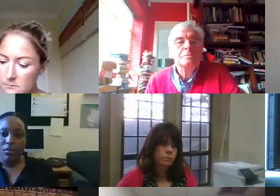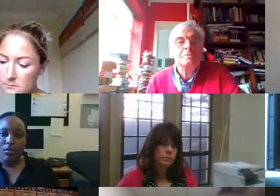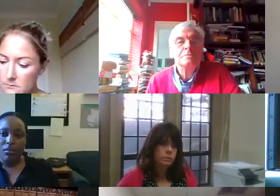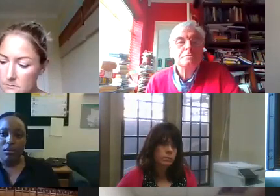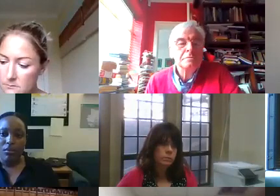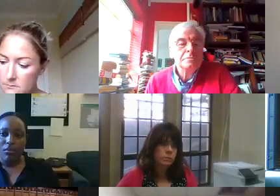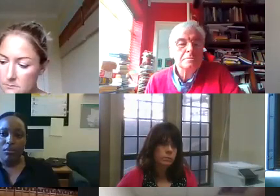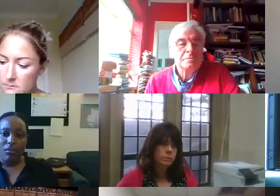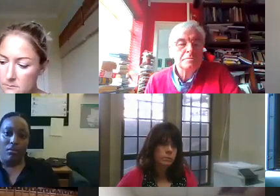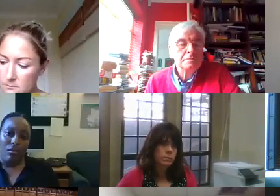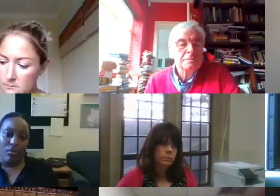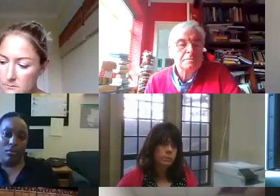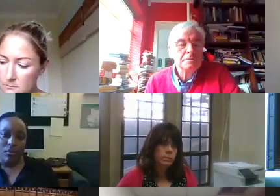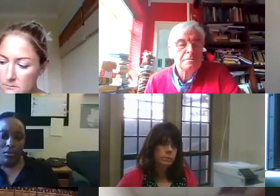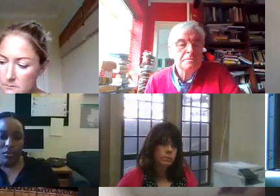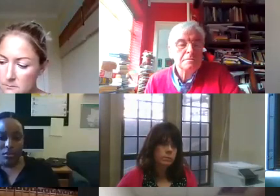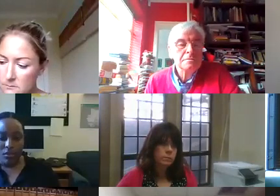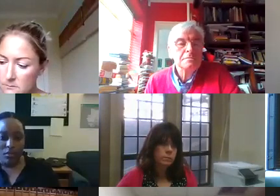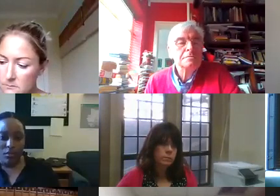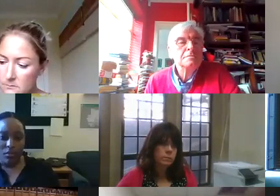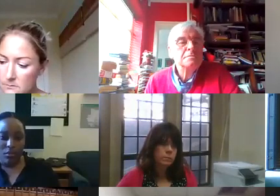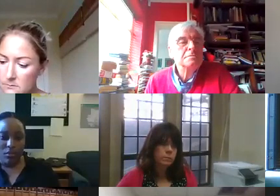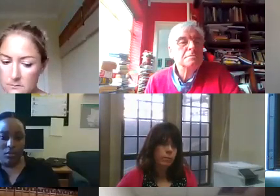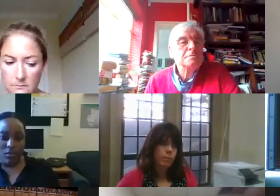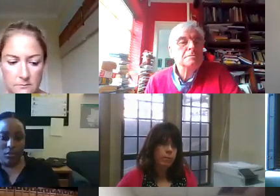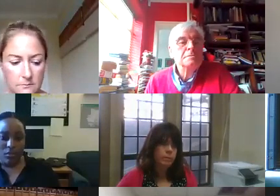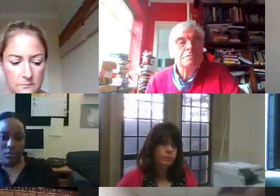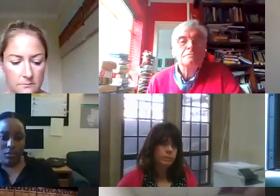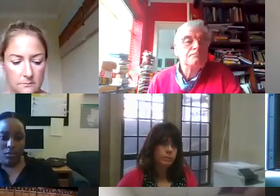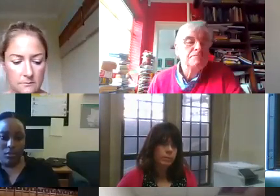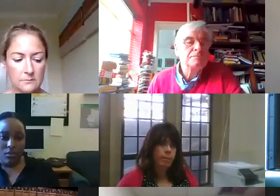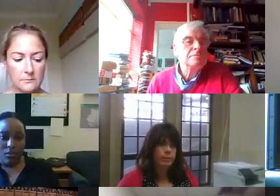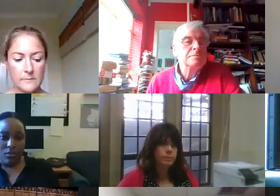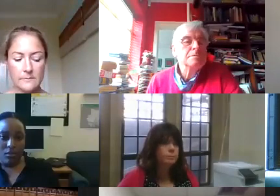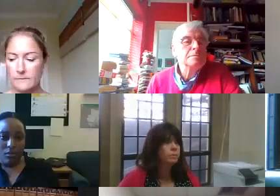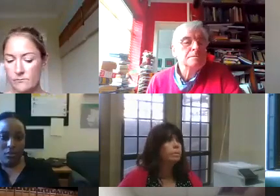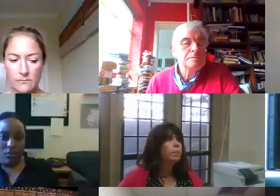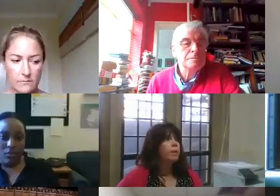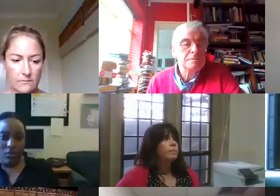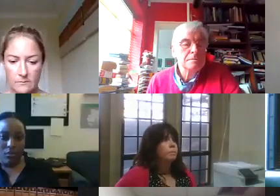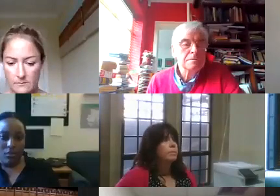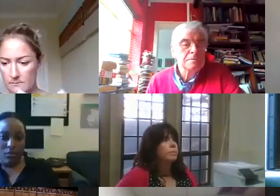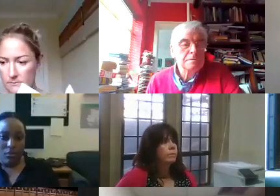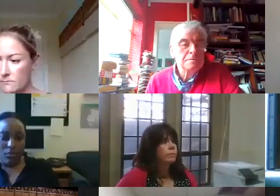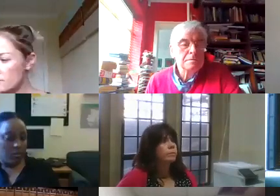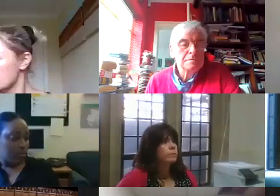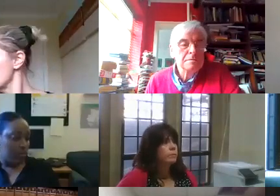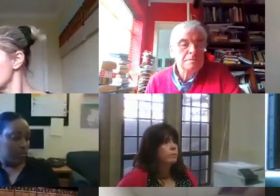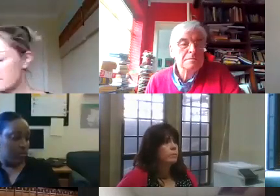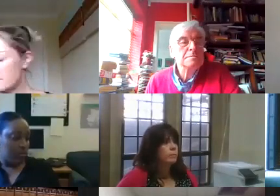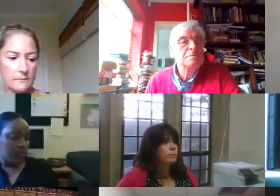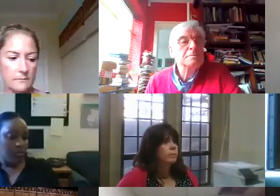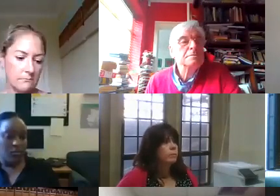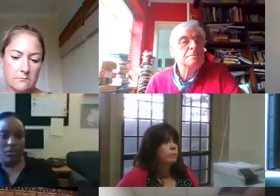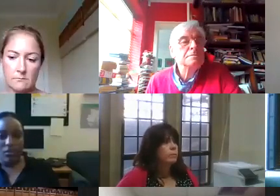vote. As with a vote in person, you'll need to be in the room in order to vote, and obviously those parliamentarians who have